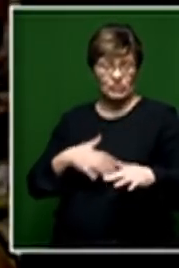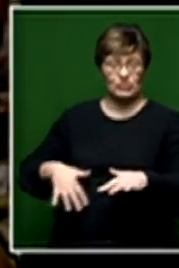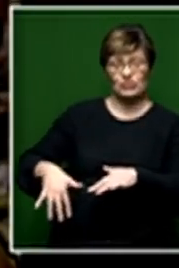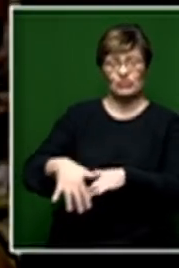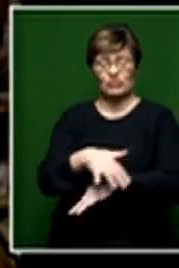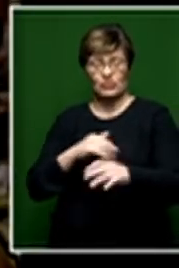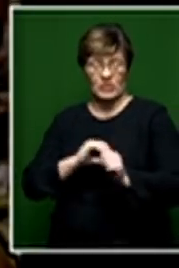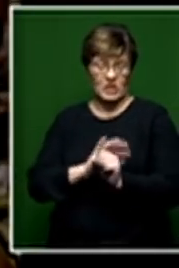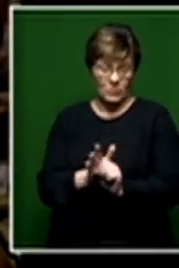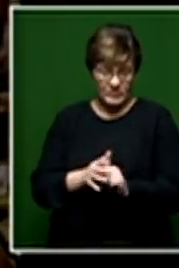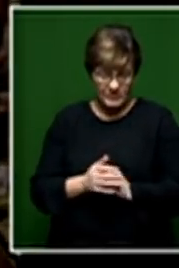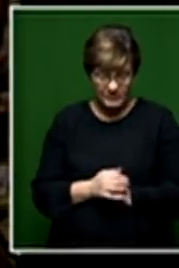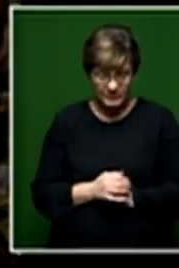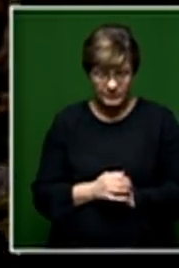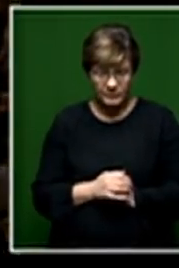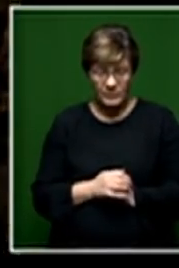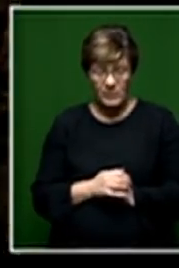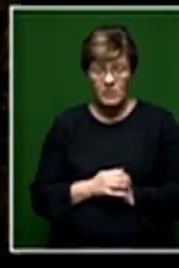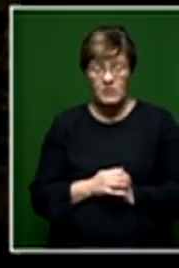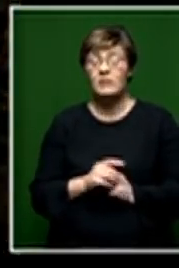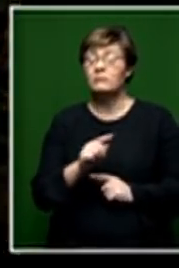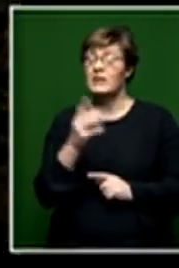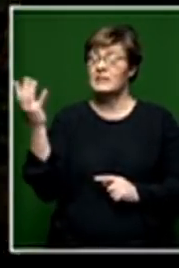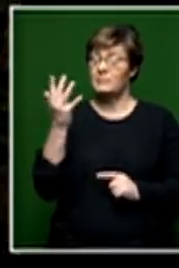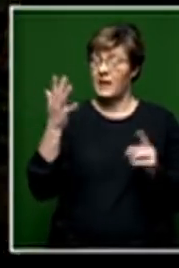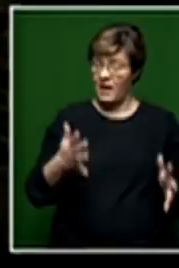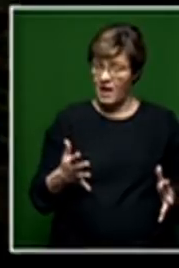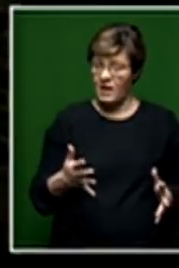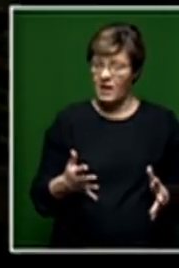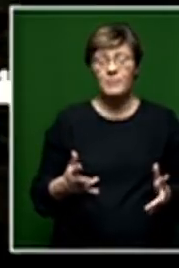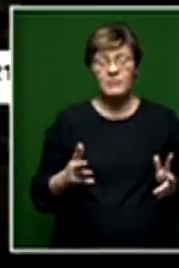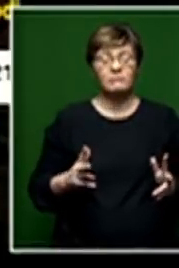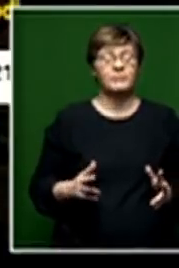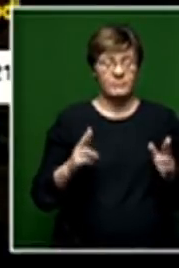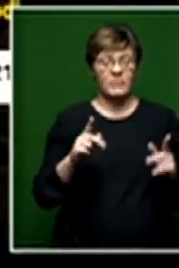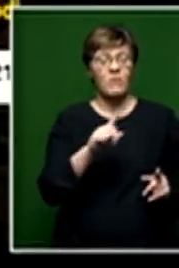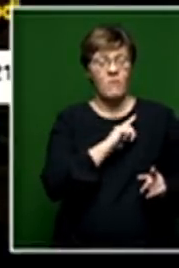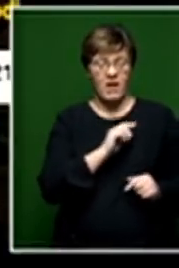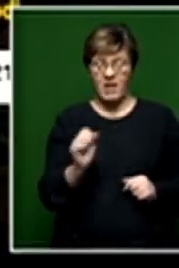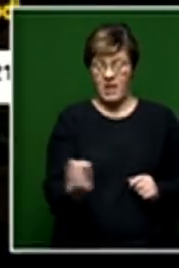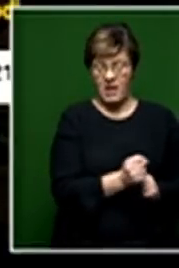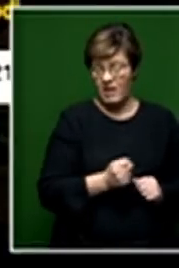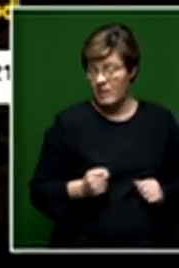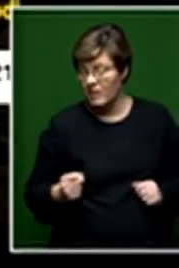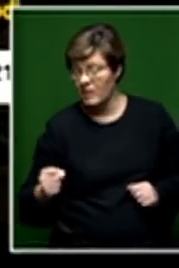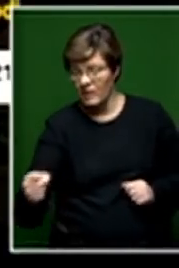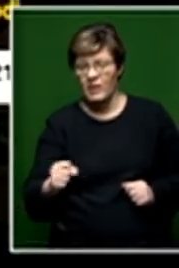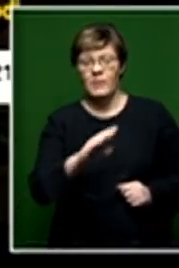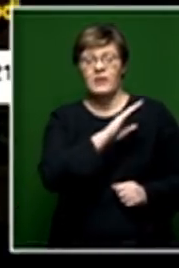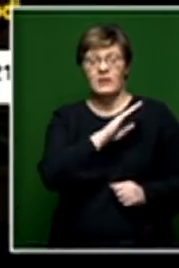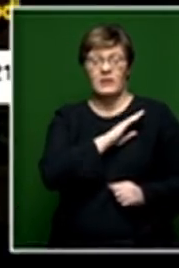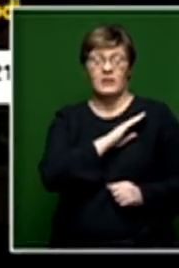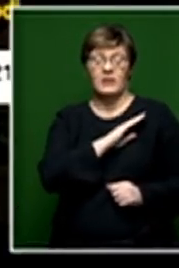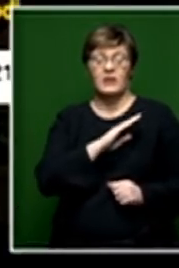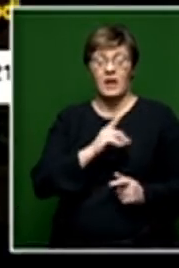conditions of COVID-19, and her term as Speaker was cut short by her appointment as a new Military